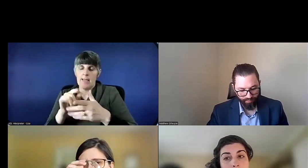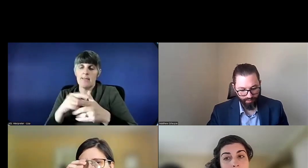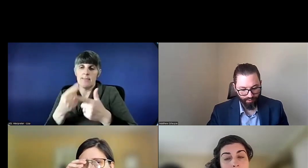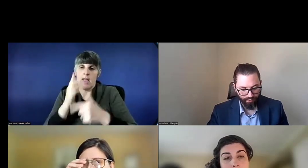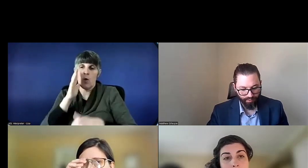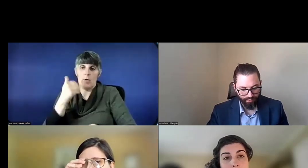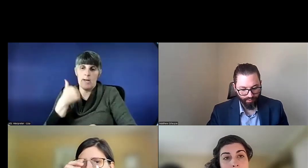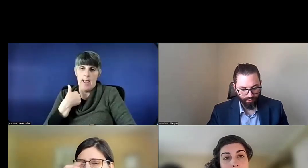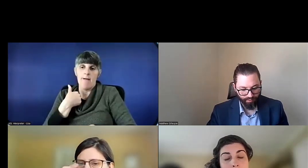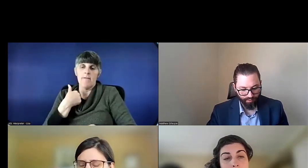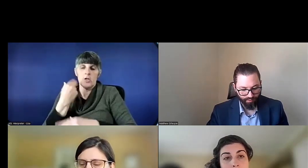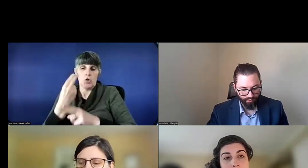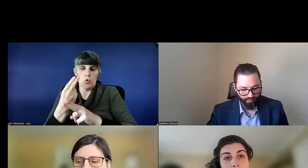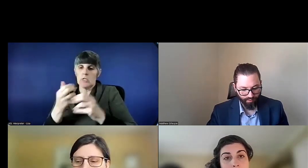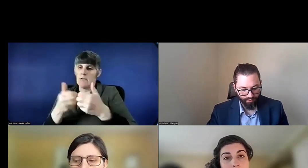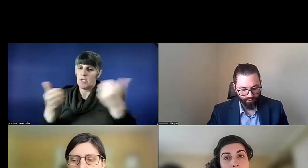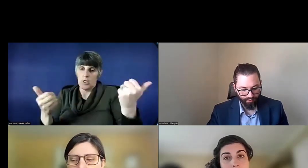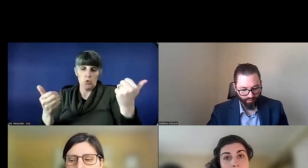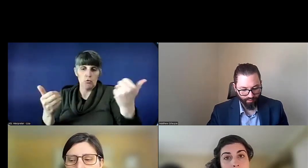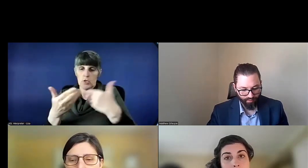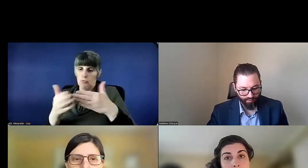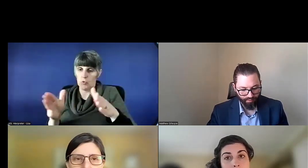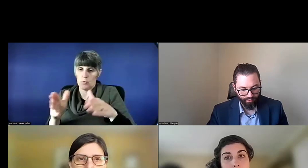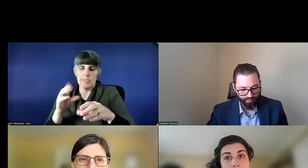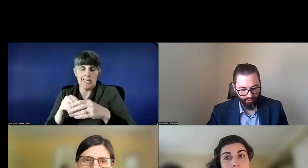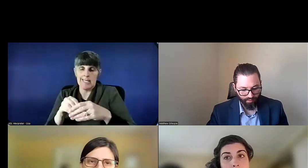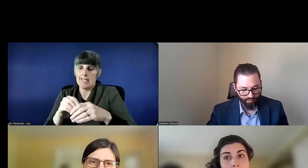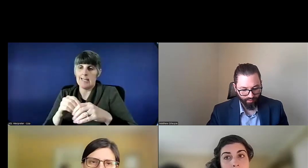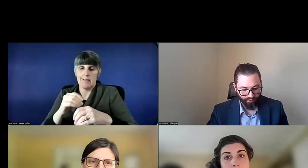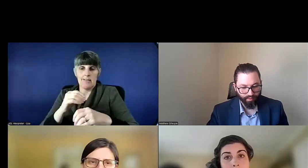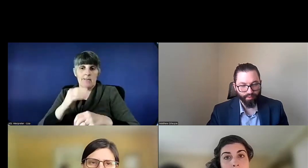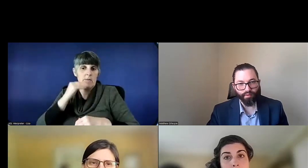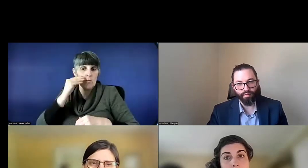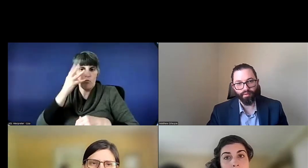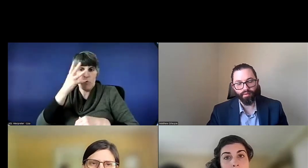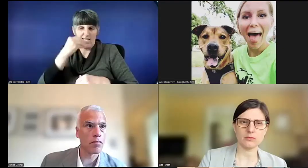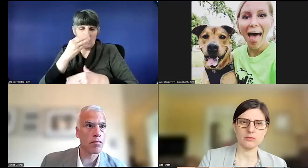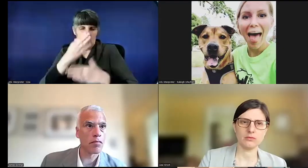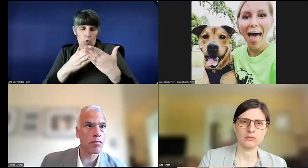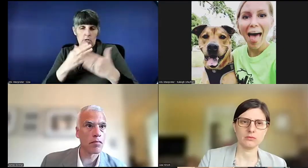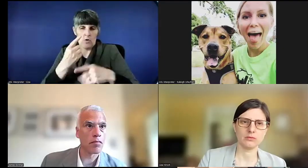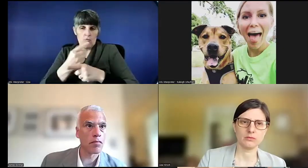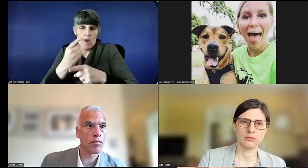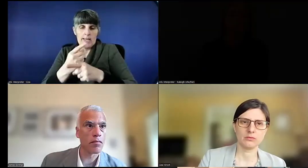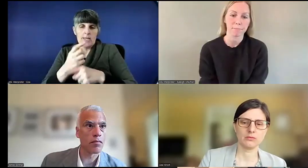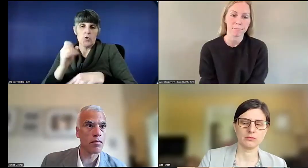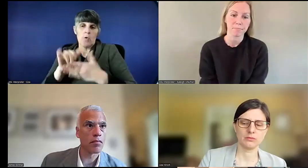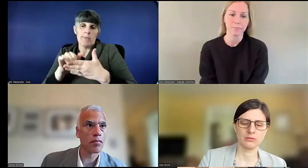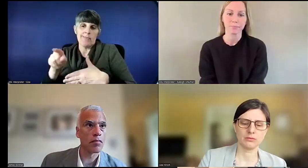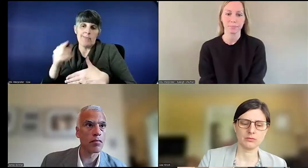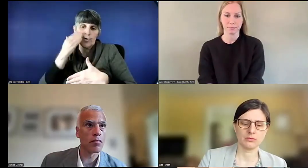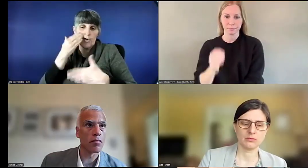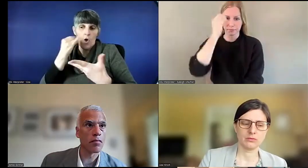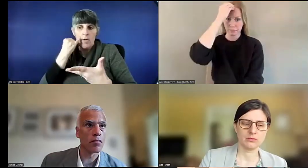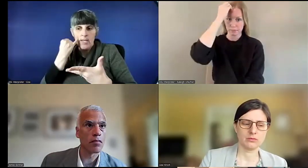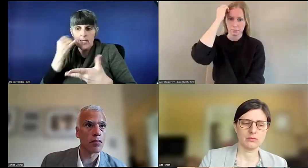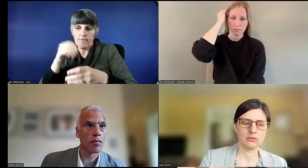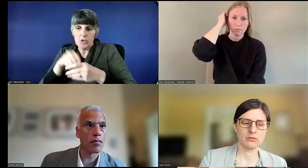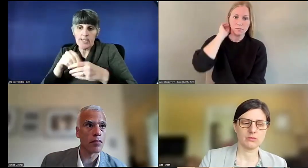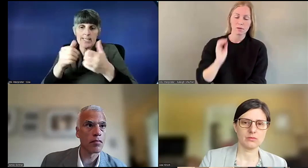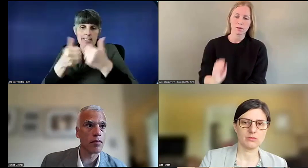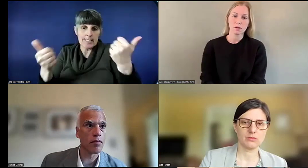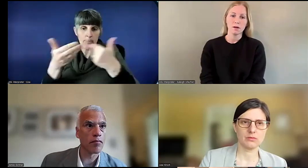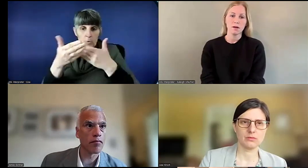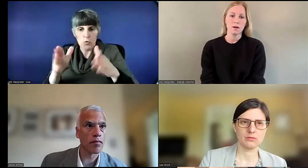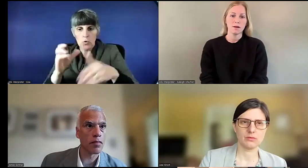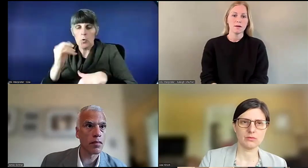have use of seclusion rooms in the residence portion of their day, right? So that they're, if they're in separate